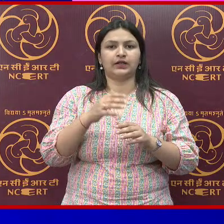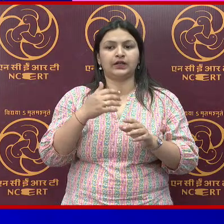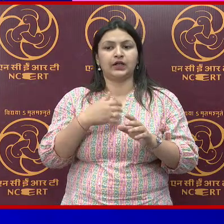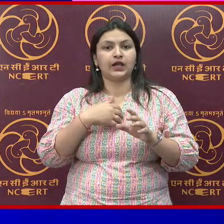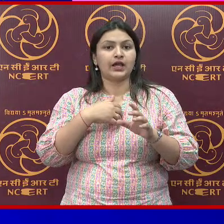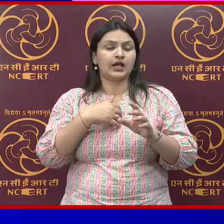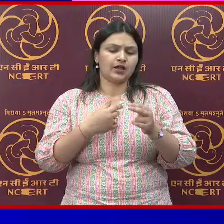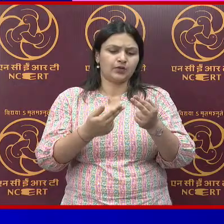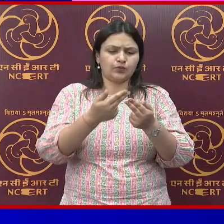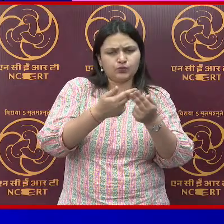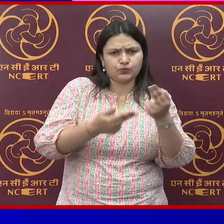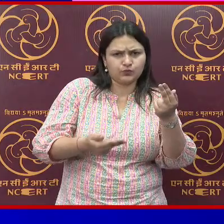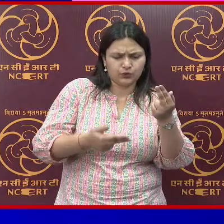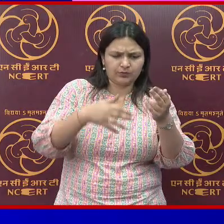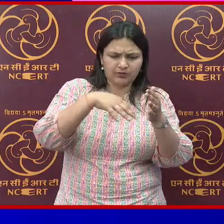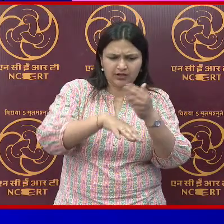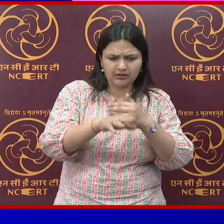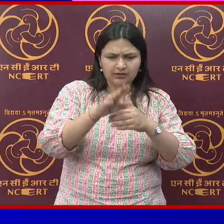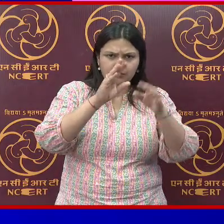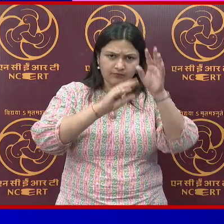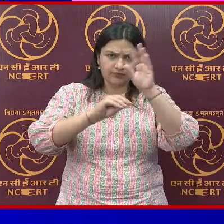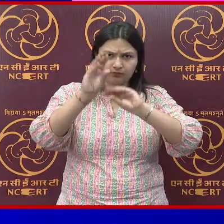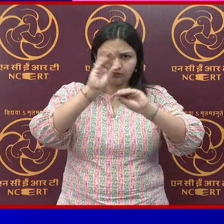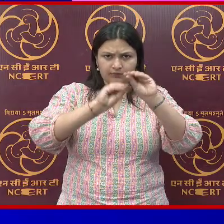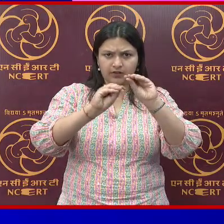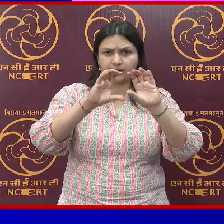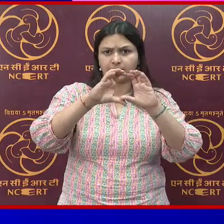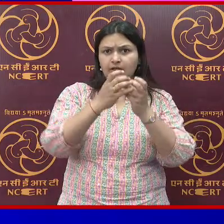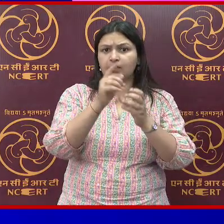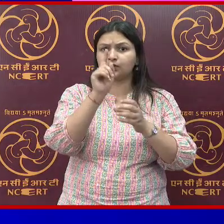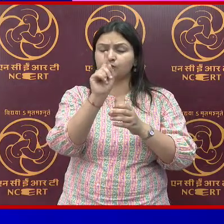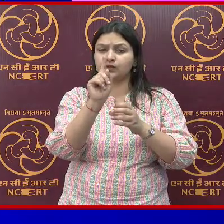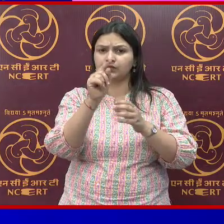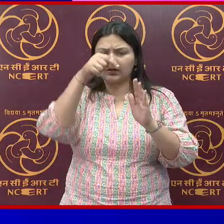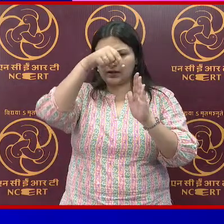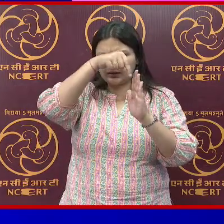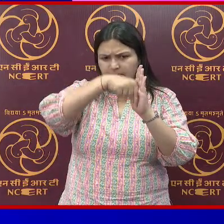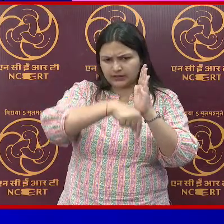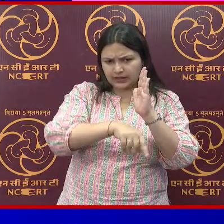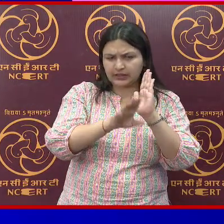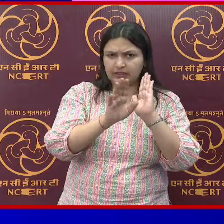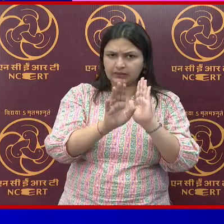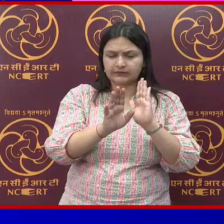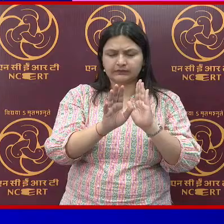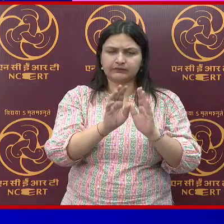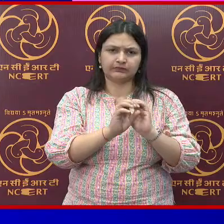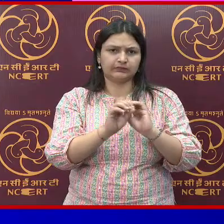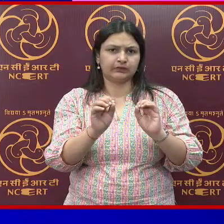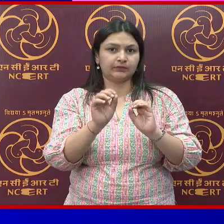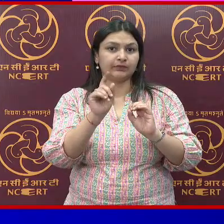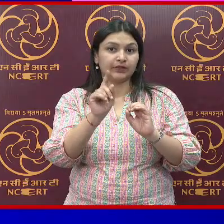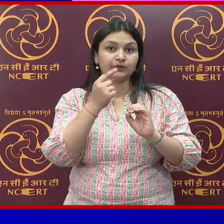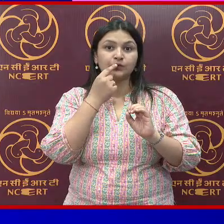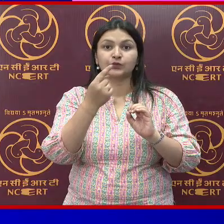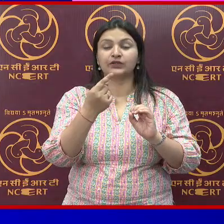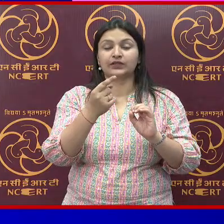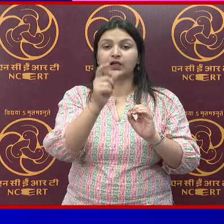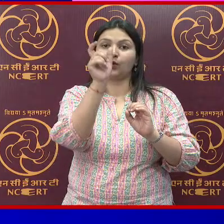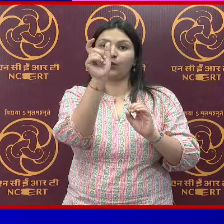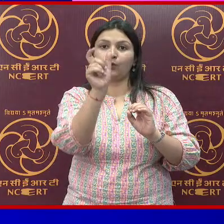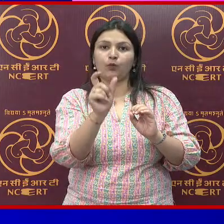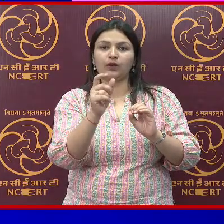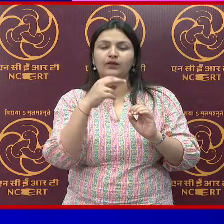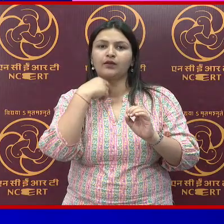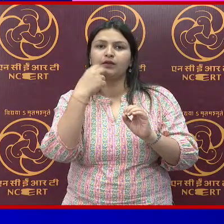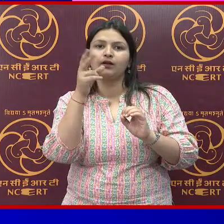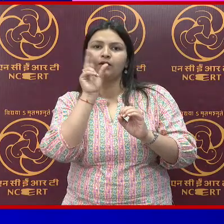poetic devices, so in class 1 we need not go into details, but we can tell them about rhyming words.